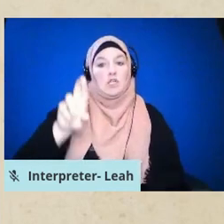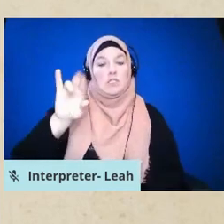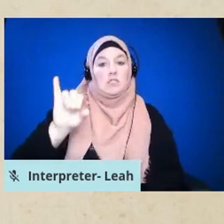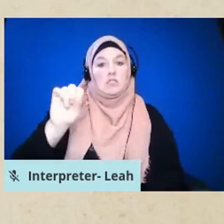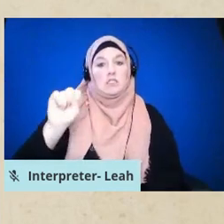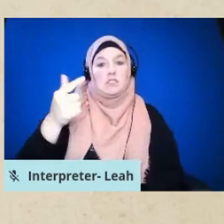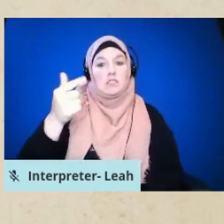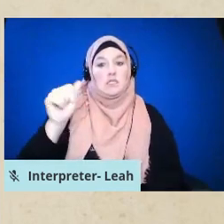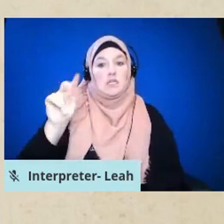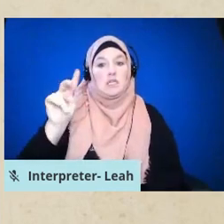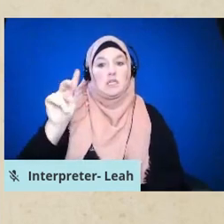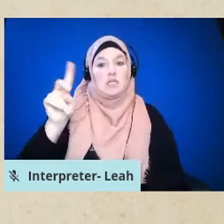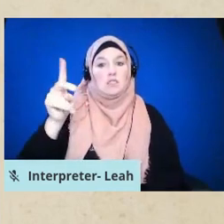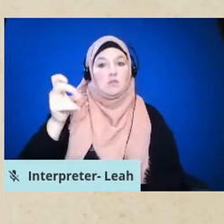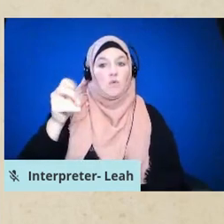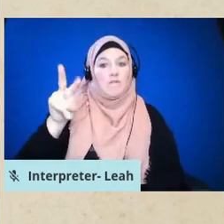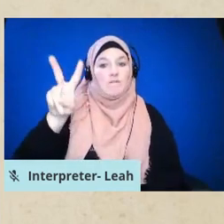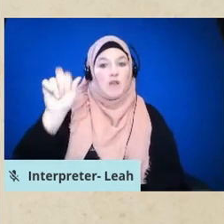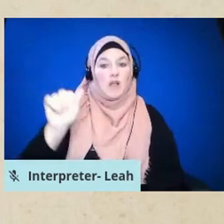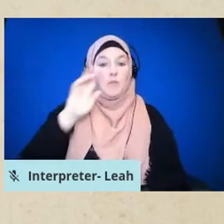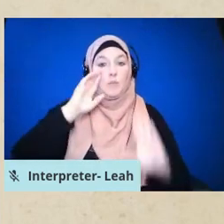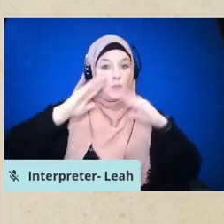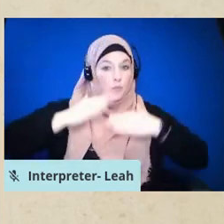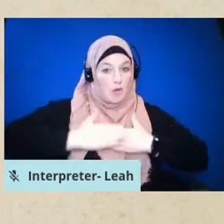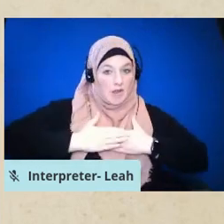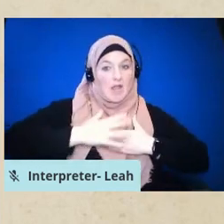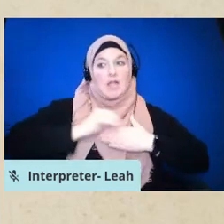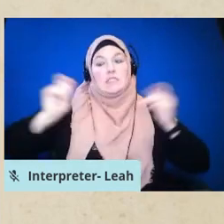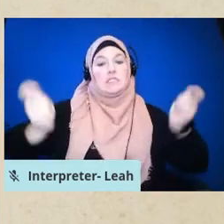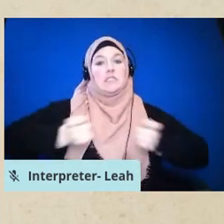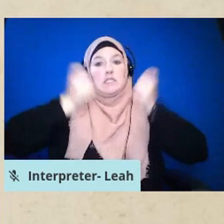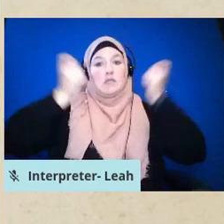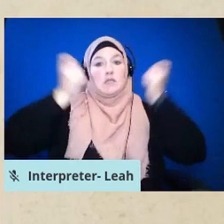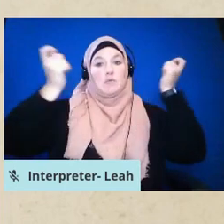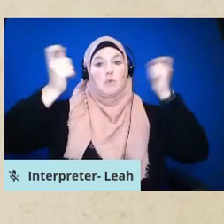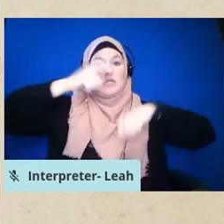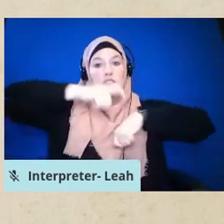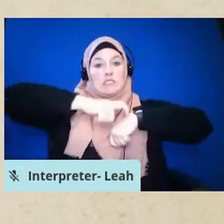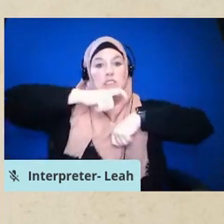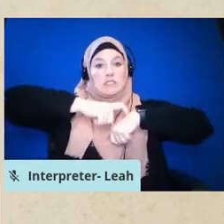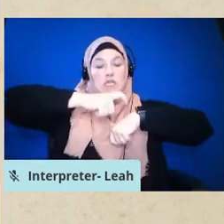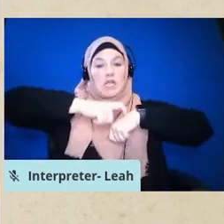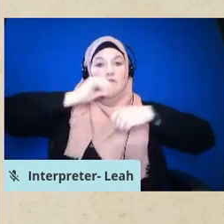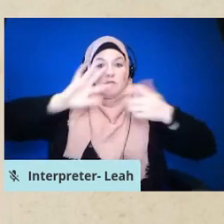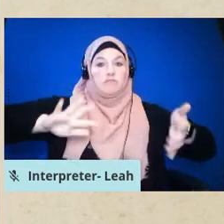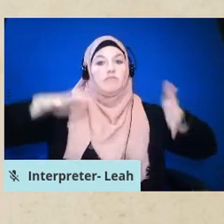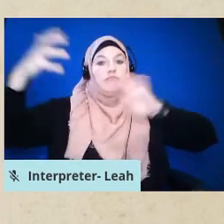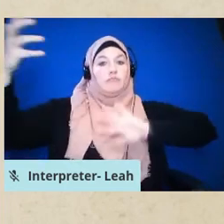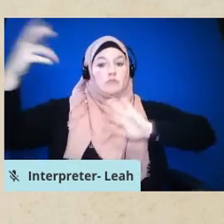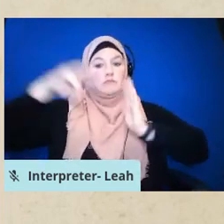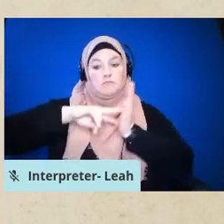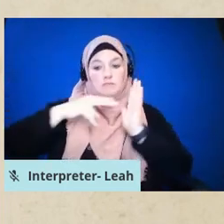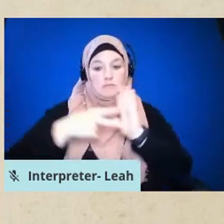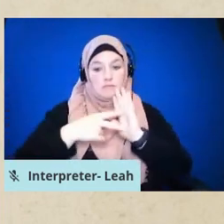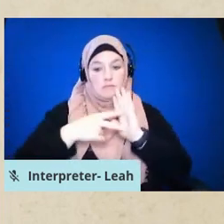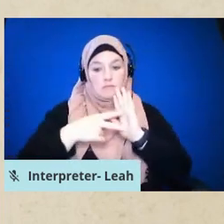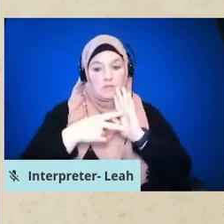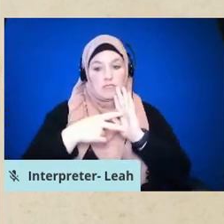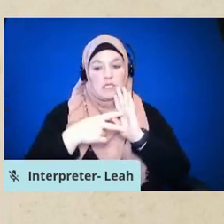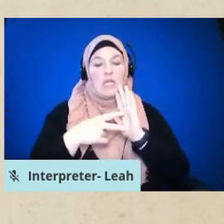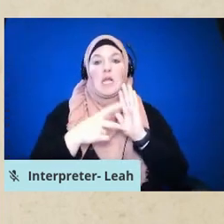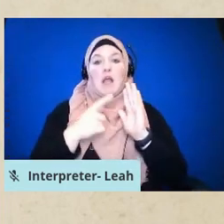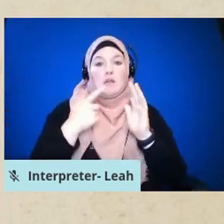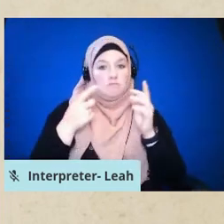going to present is Praying and Celebrating in Times of Iztirar, which means immediate